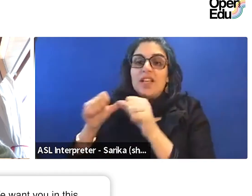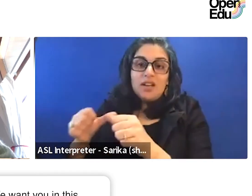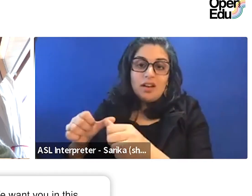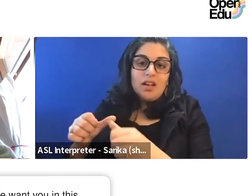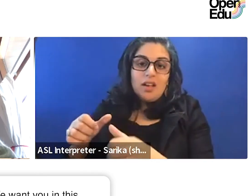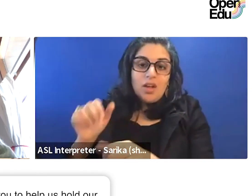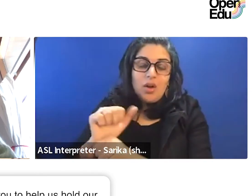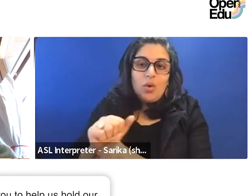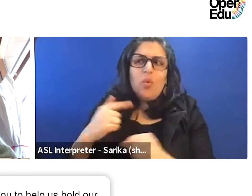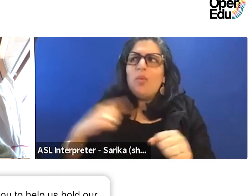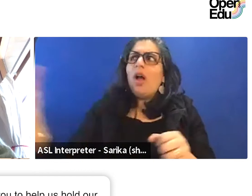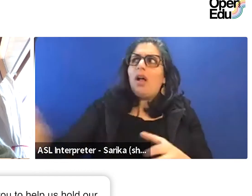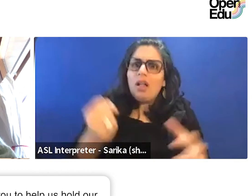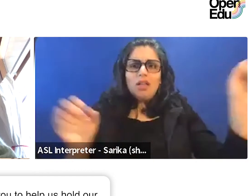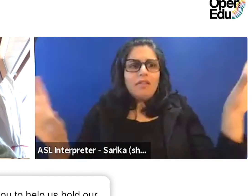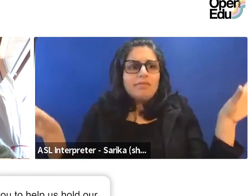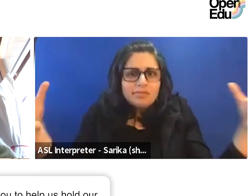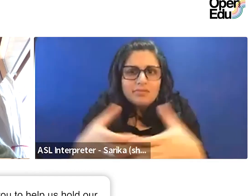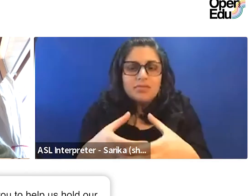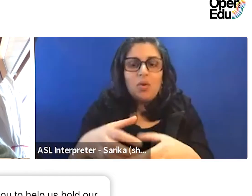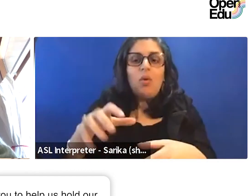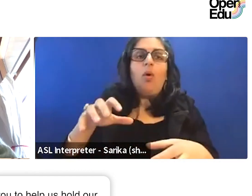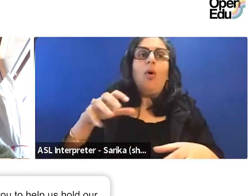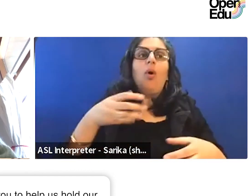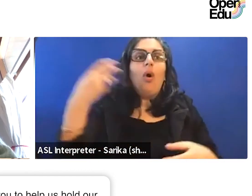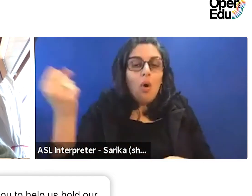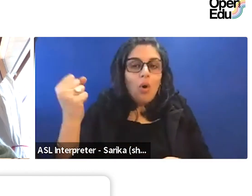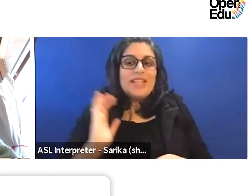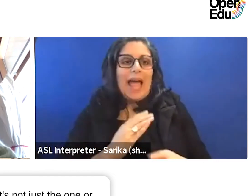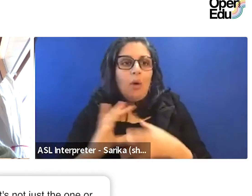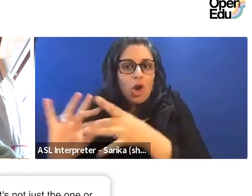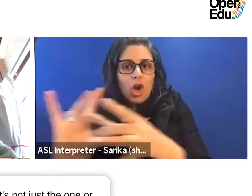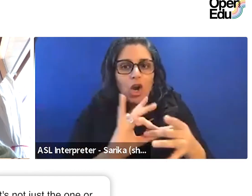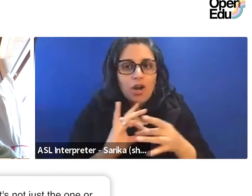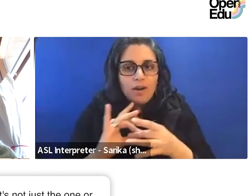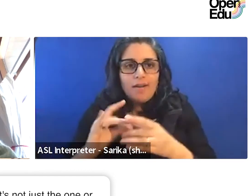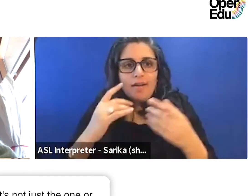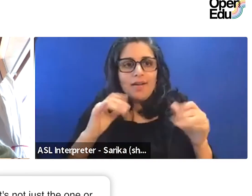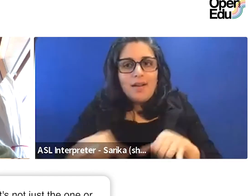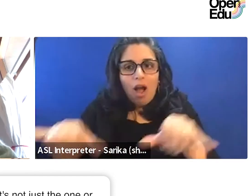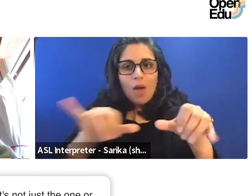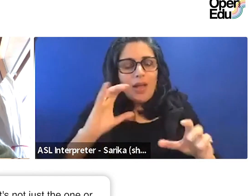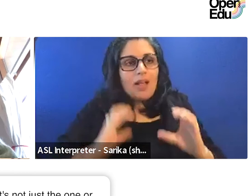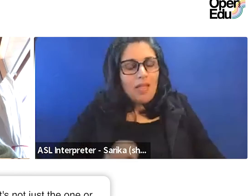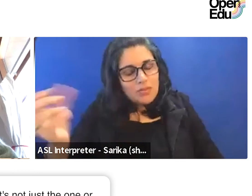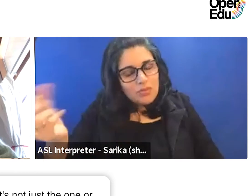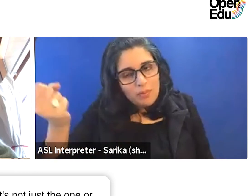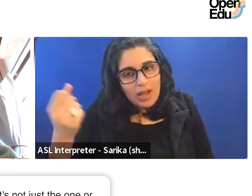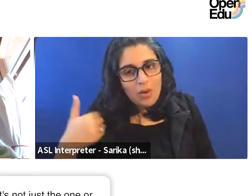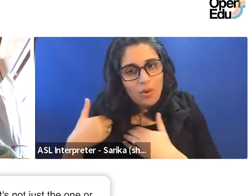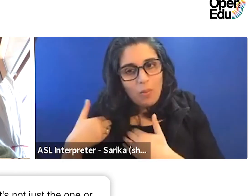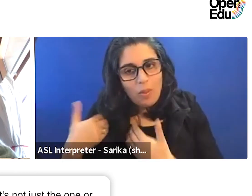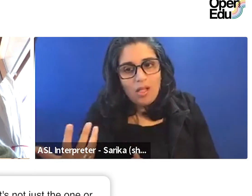conversation, because we want you to help us hold our mutual clients accountable. And it's not just the one or two